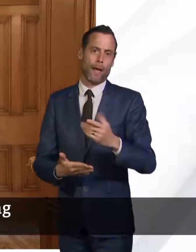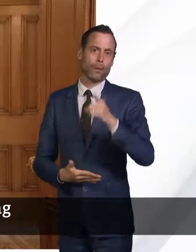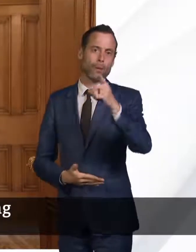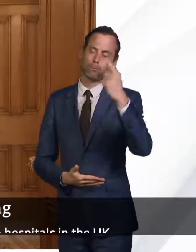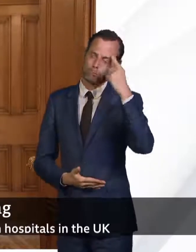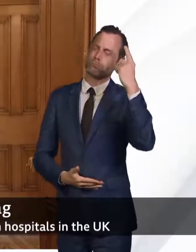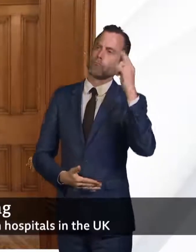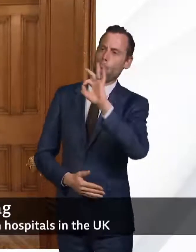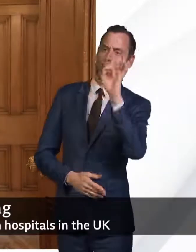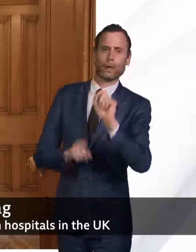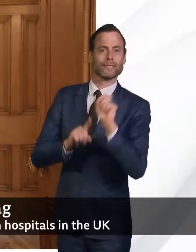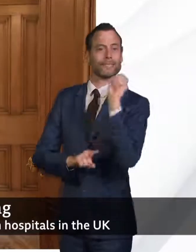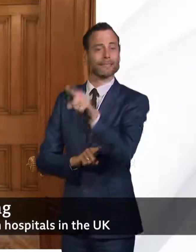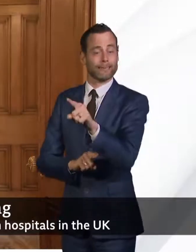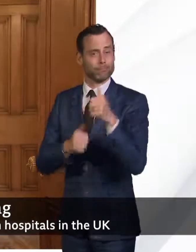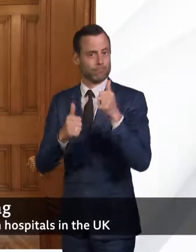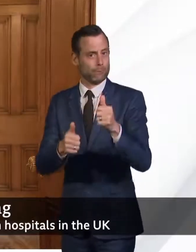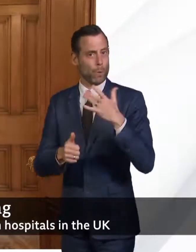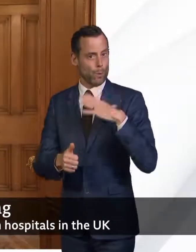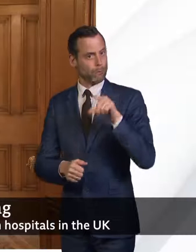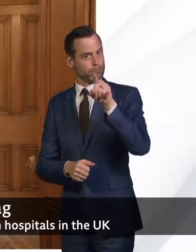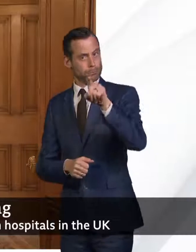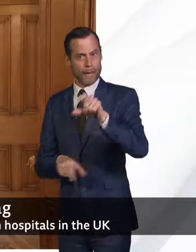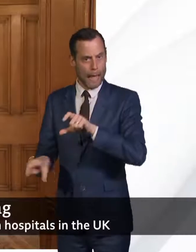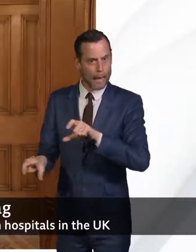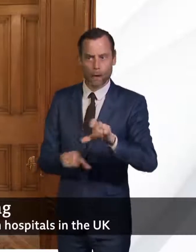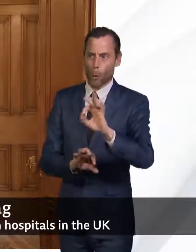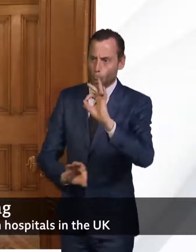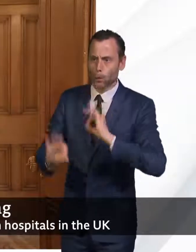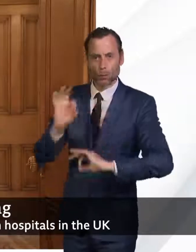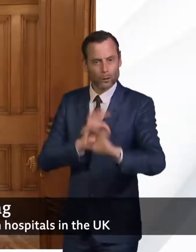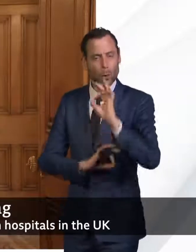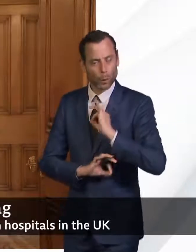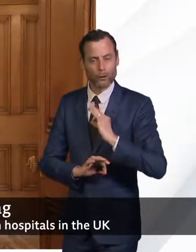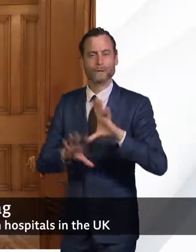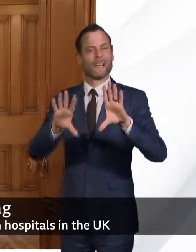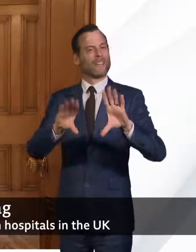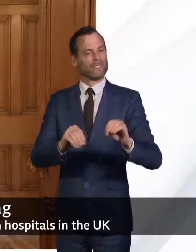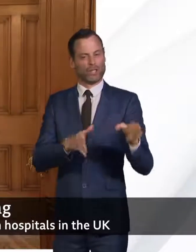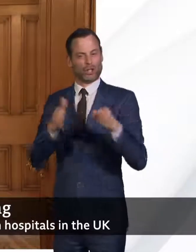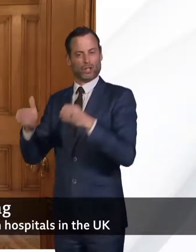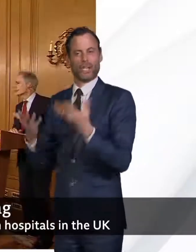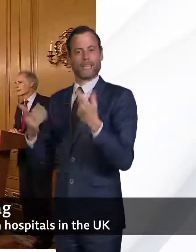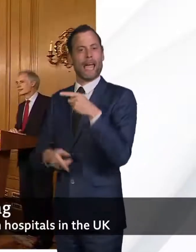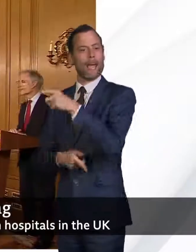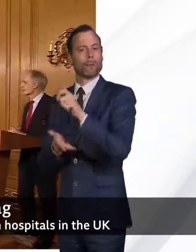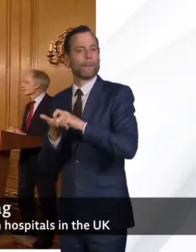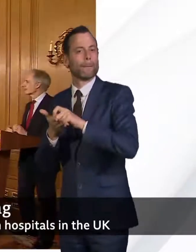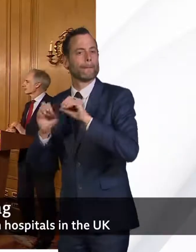it's something that we're going to keep on doing. So thanks very much. And now we'll turn to Hugh Pym from the